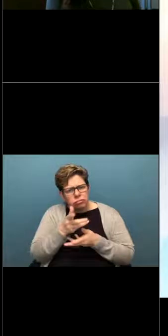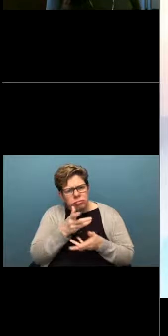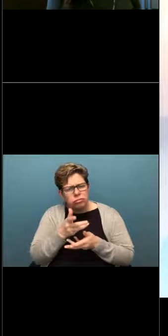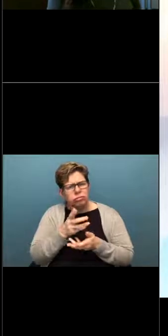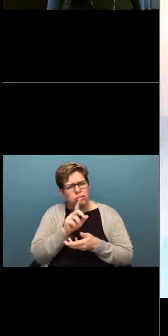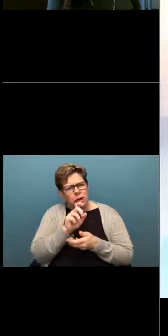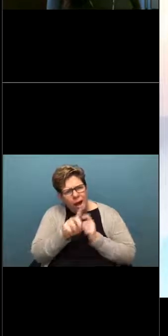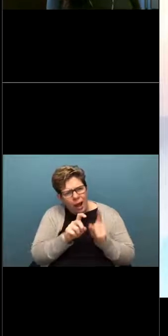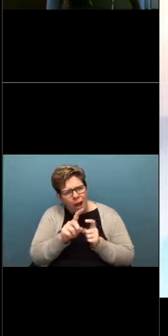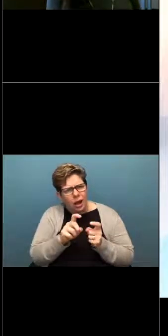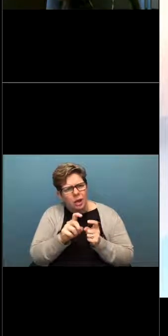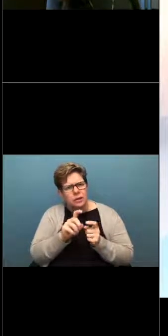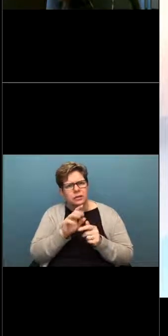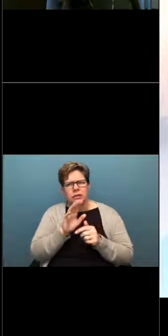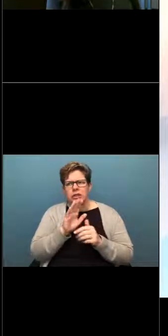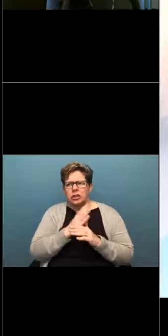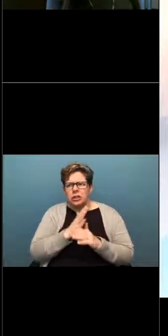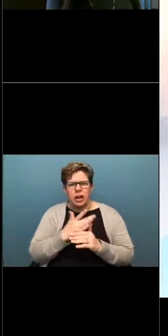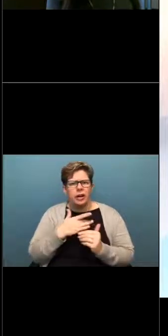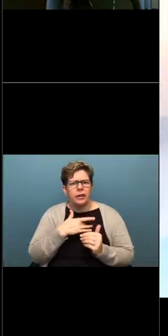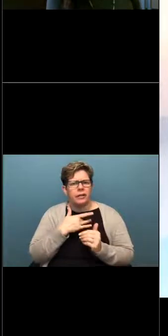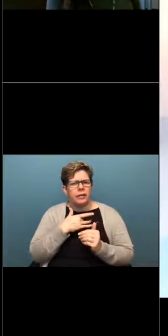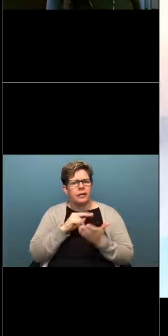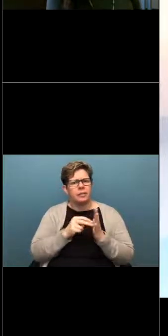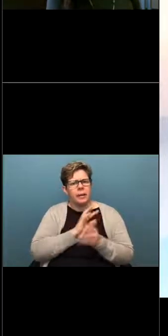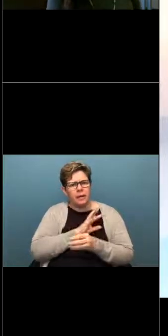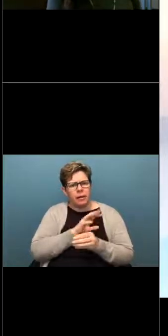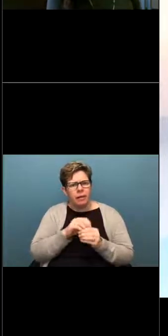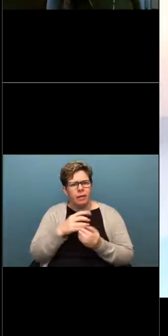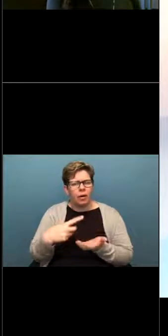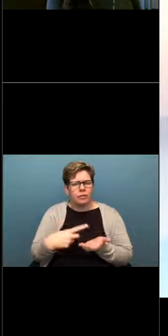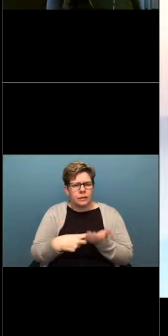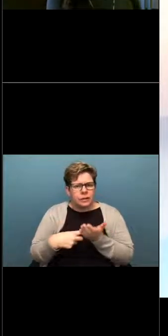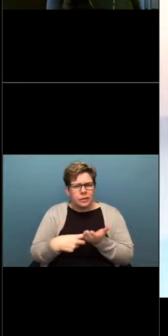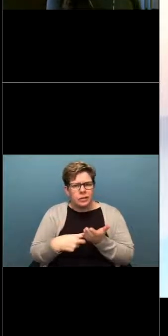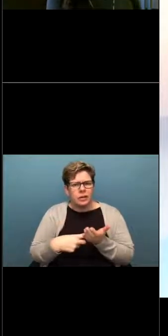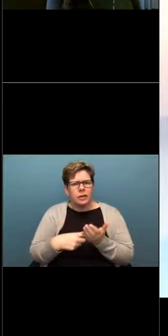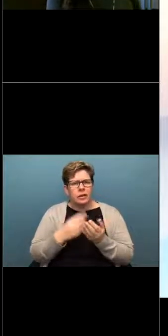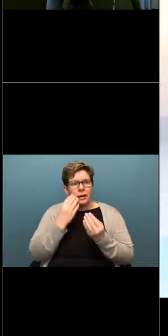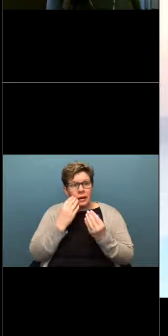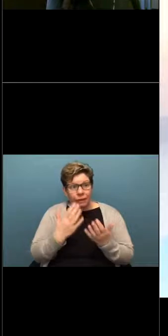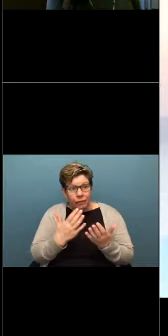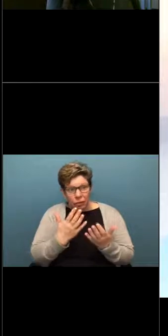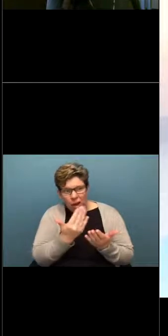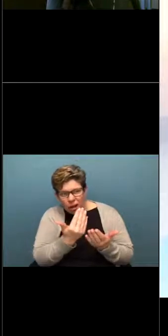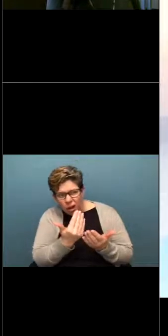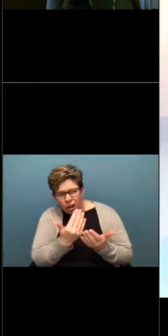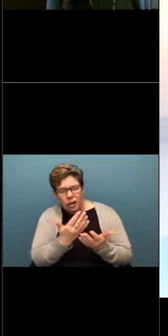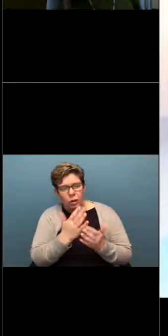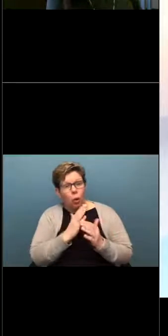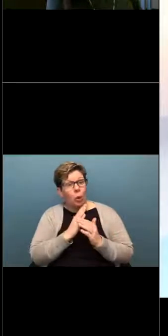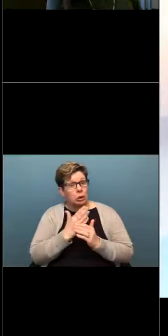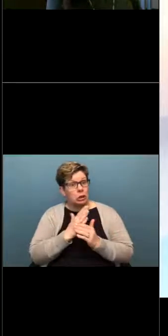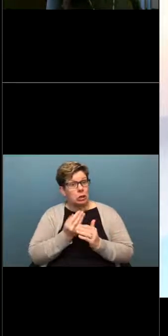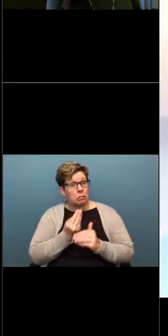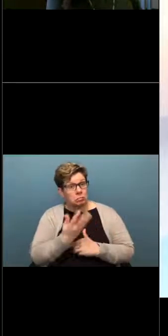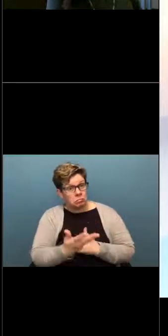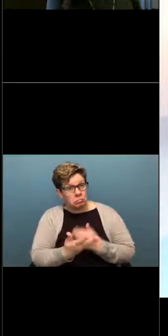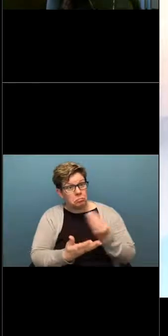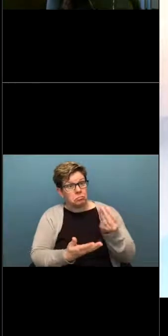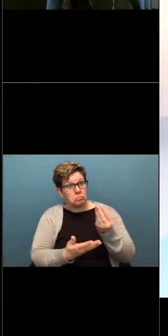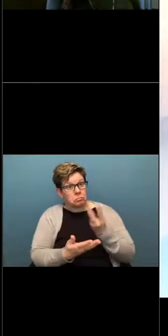supported in participating, which means they're involved in conversations, information is shared, all those things